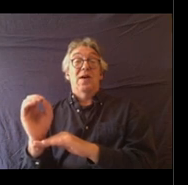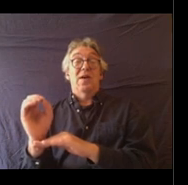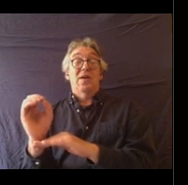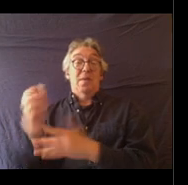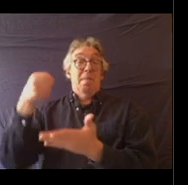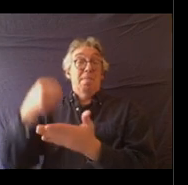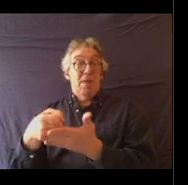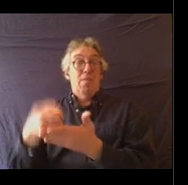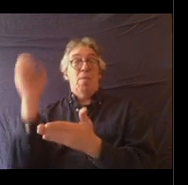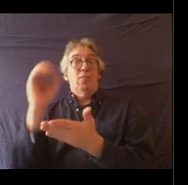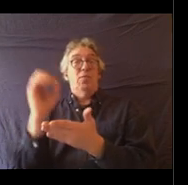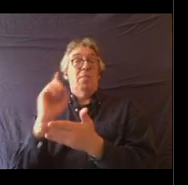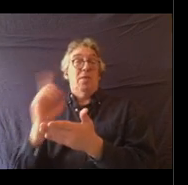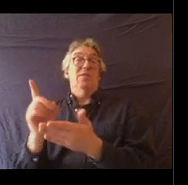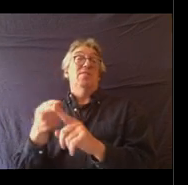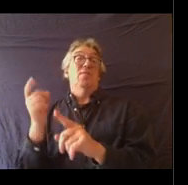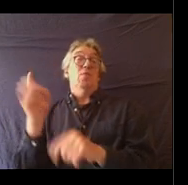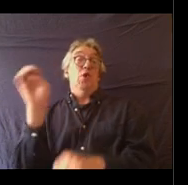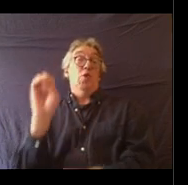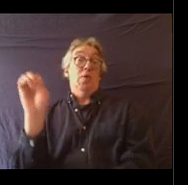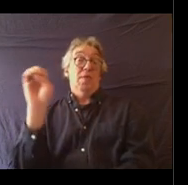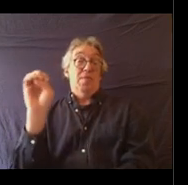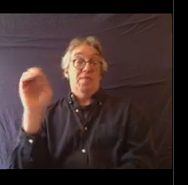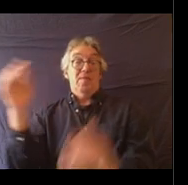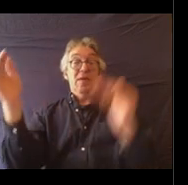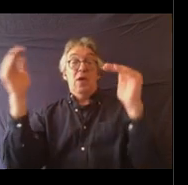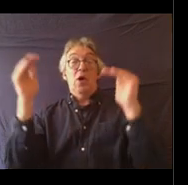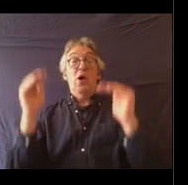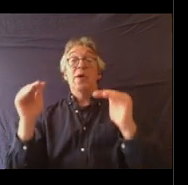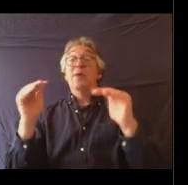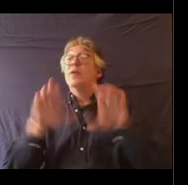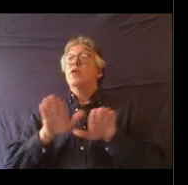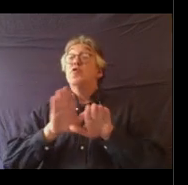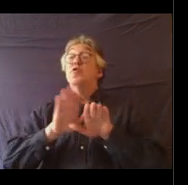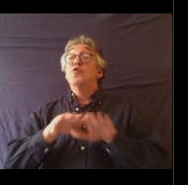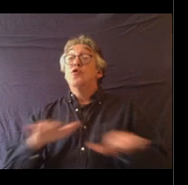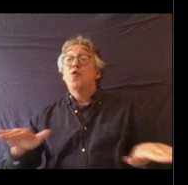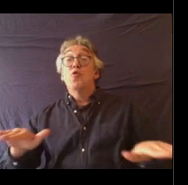to protect minors, which are always the most vulnerable